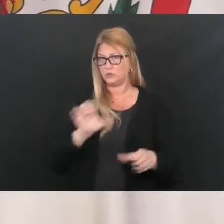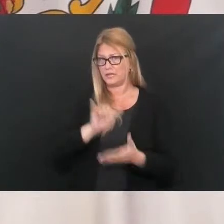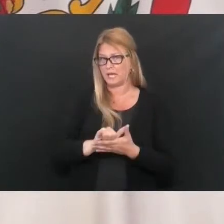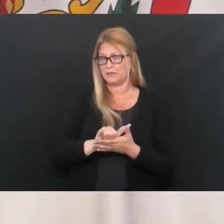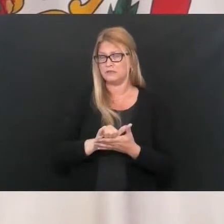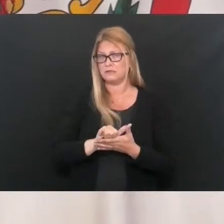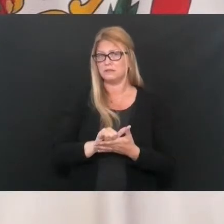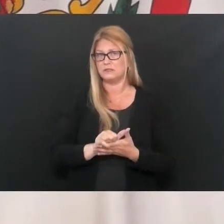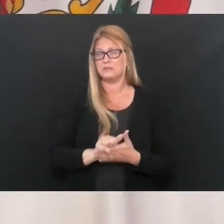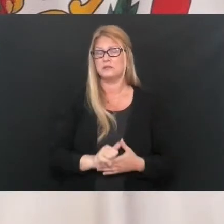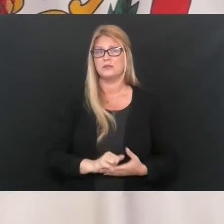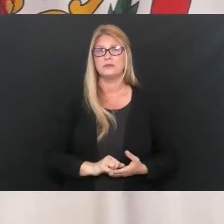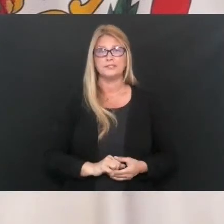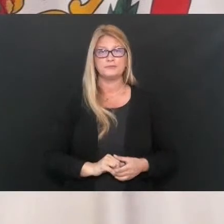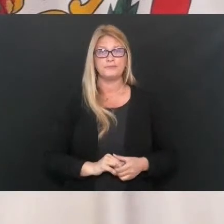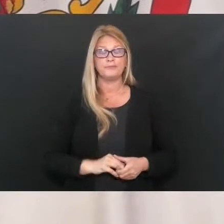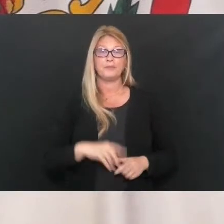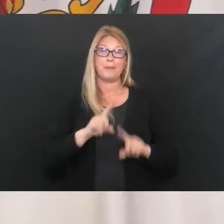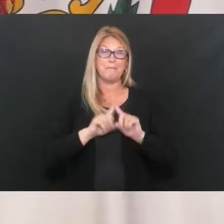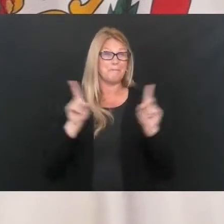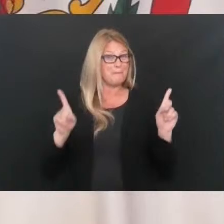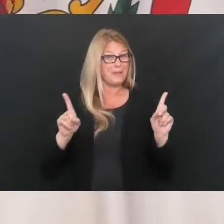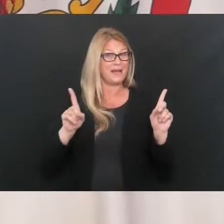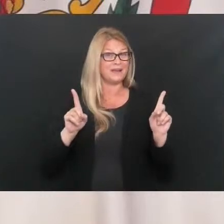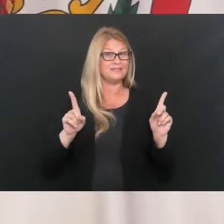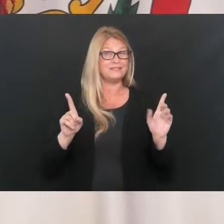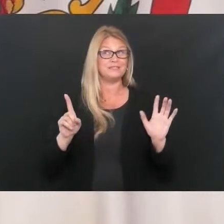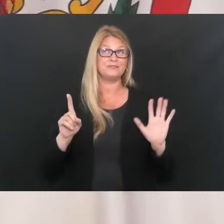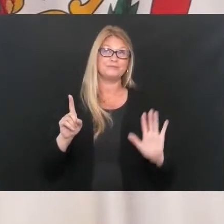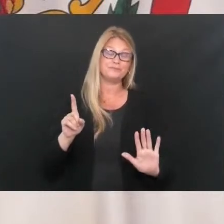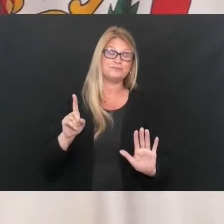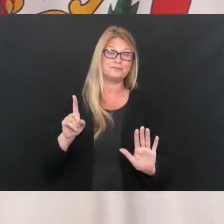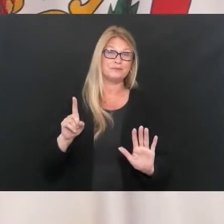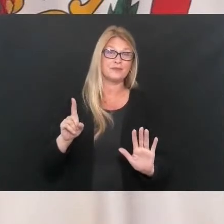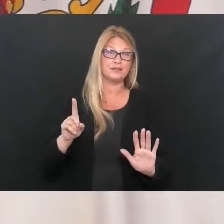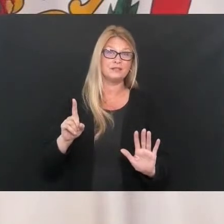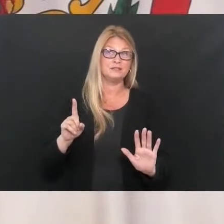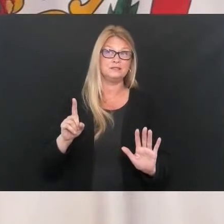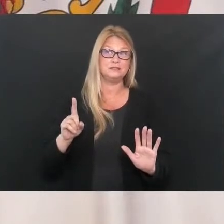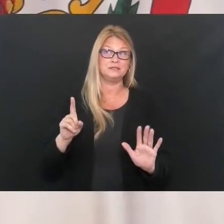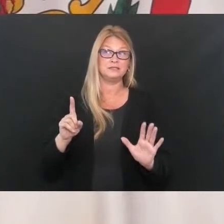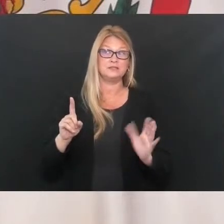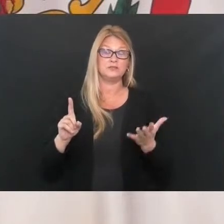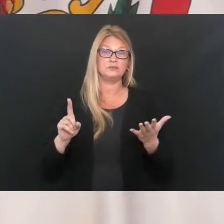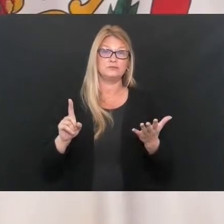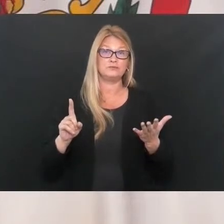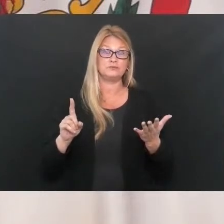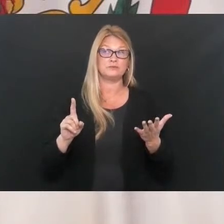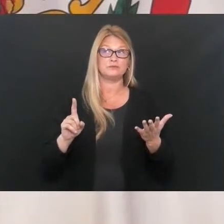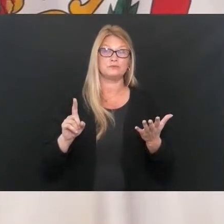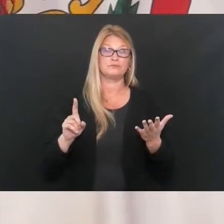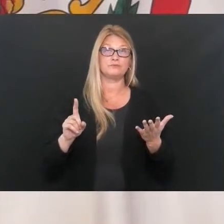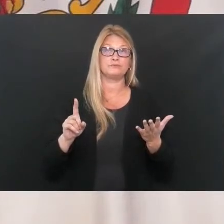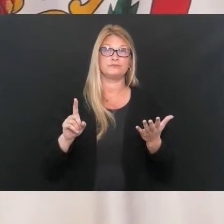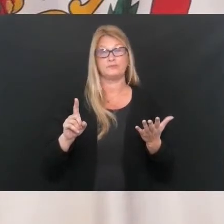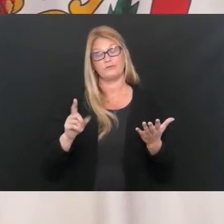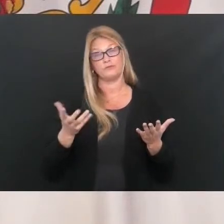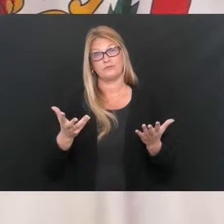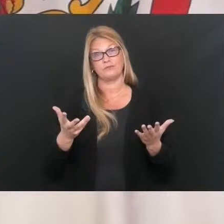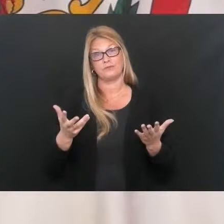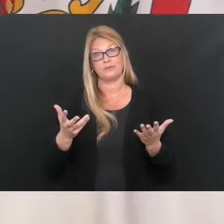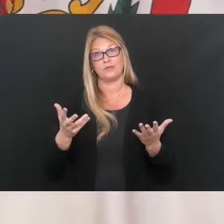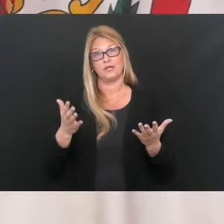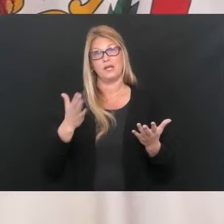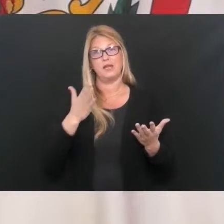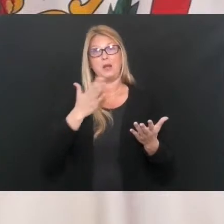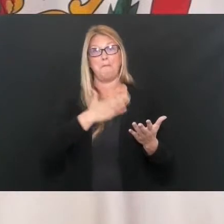that. From the standpoint, Charles, the points that, if you'll just look at the